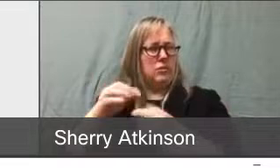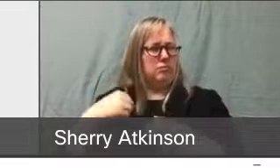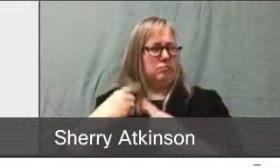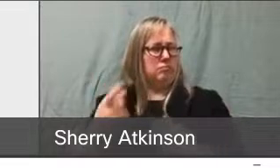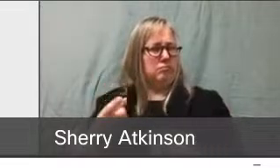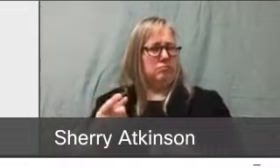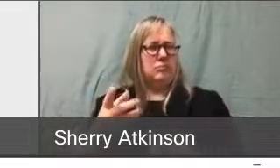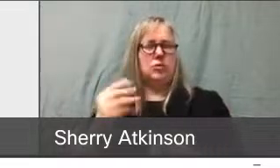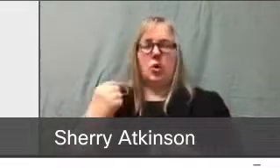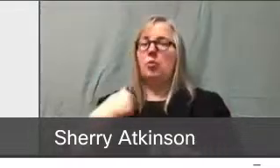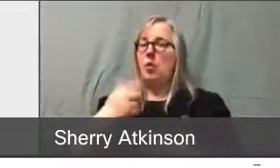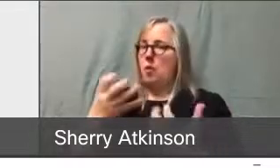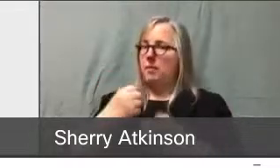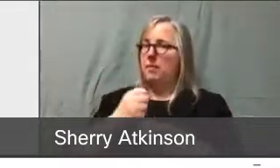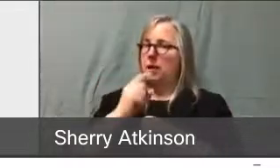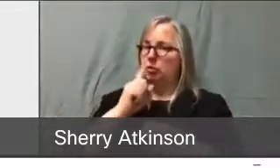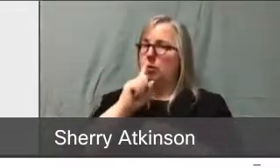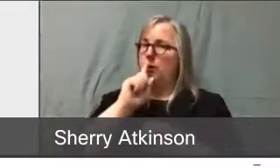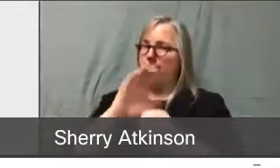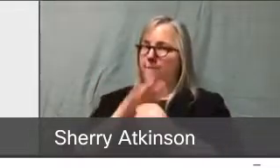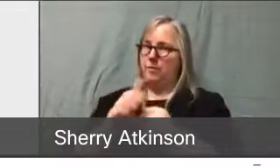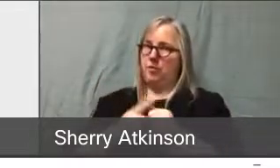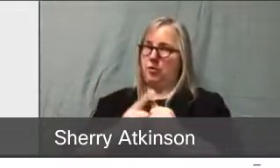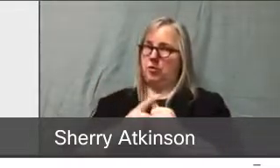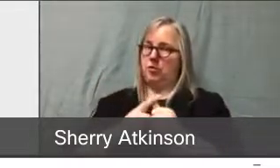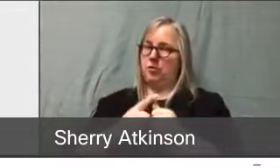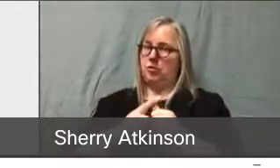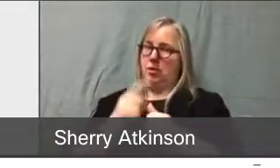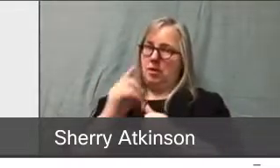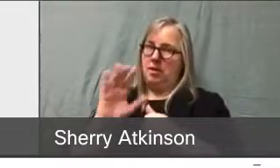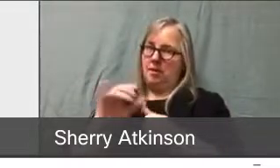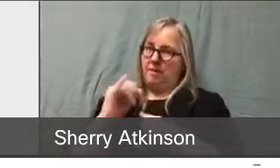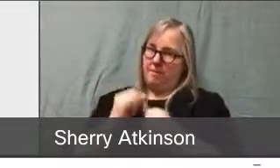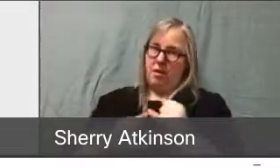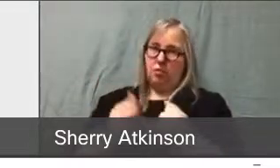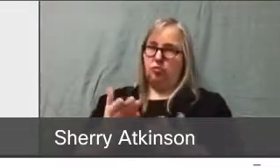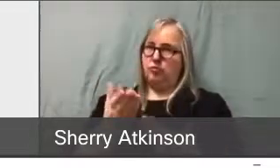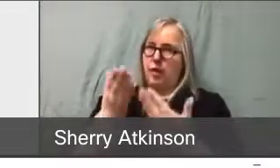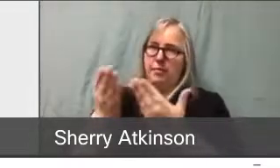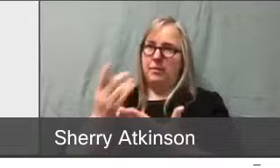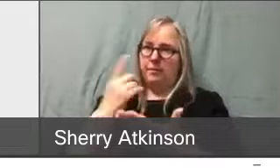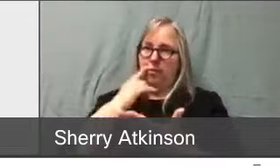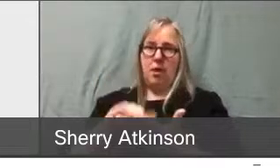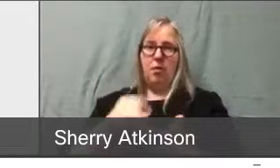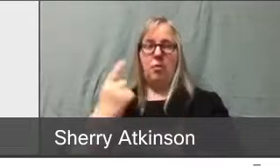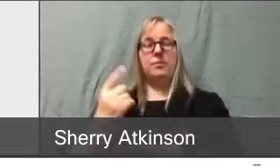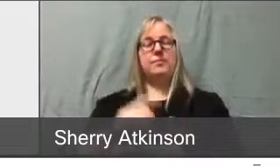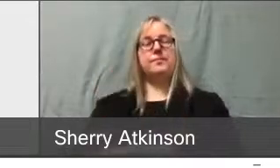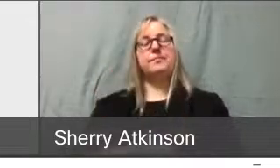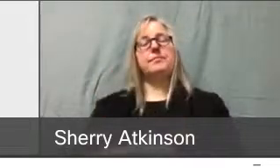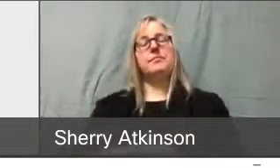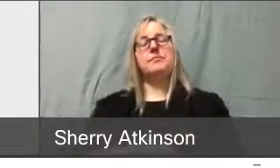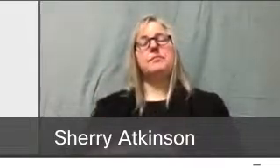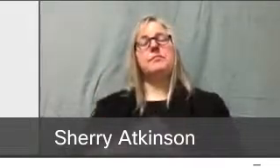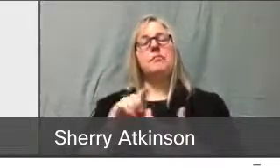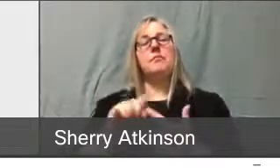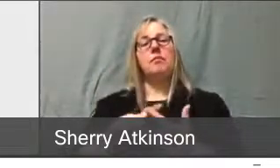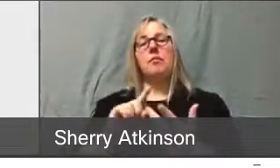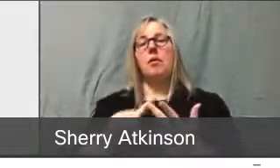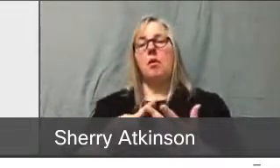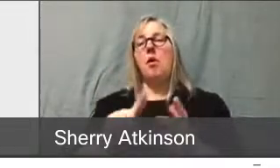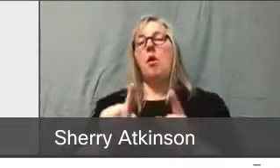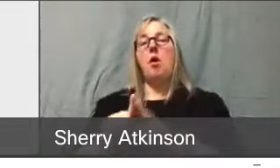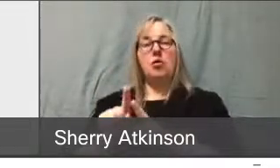we confirm the final recommendation for that one. Also, after some of the members have